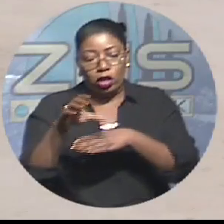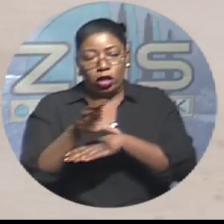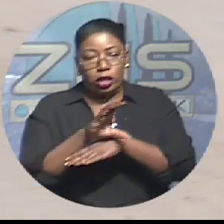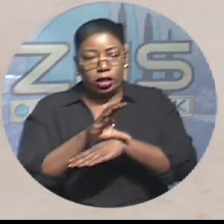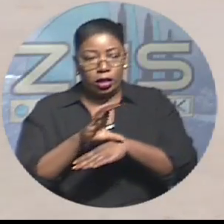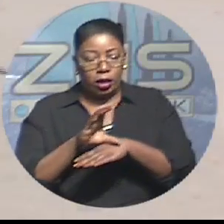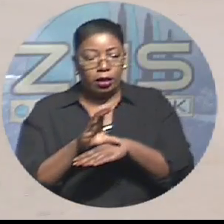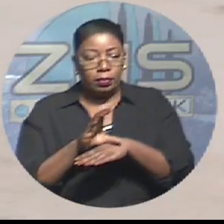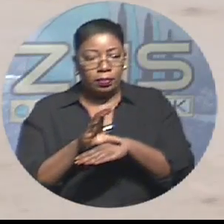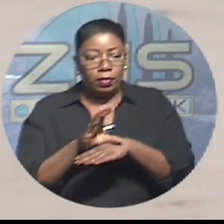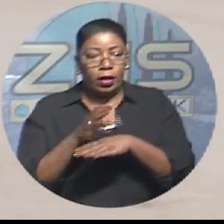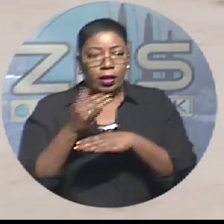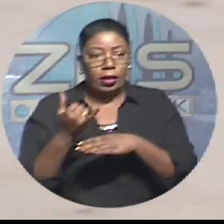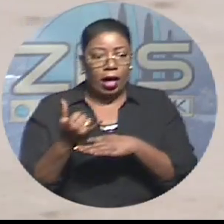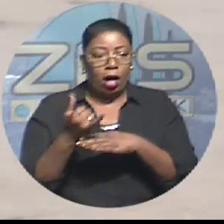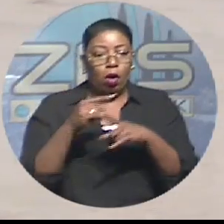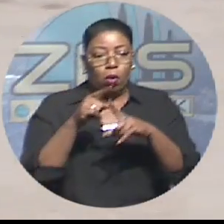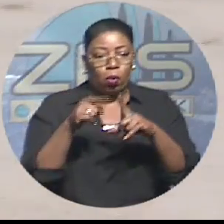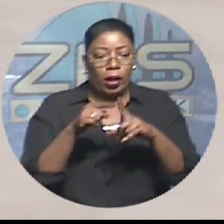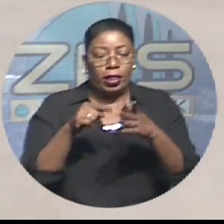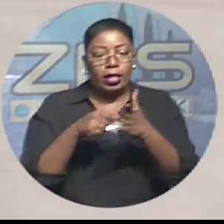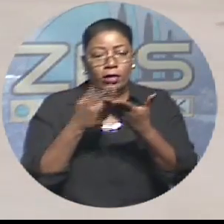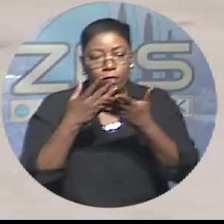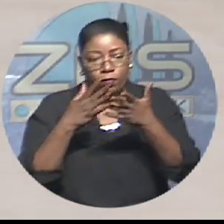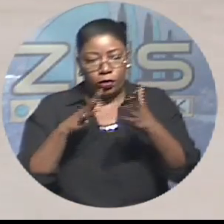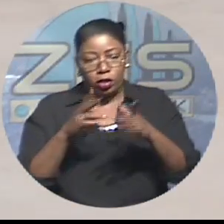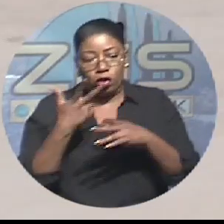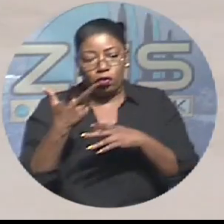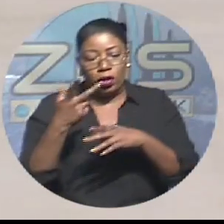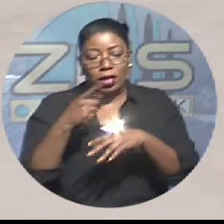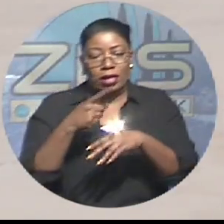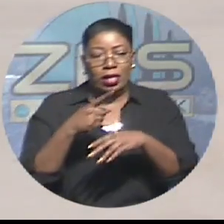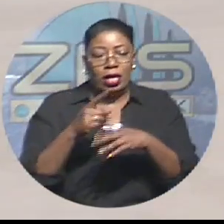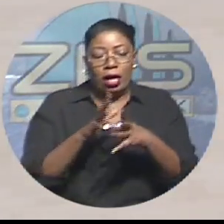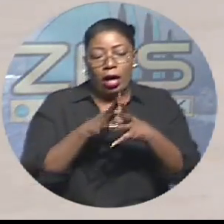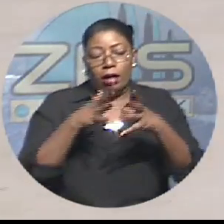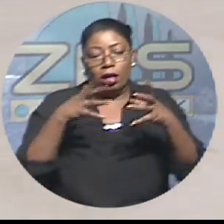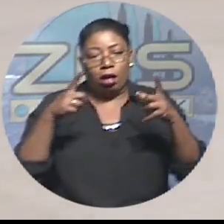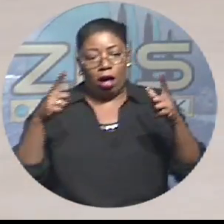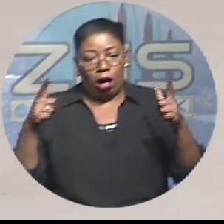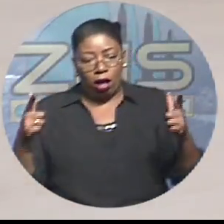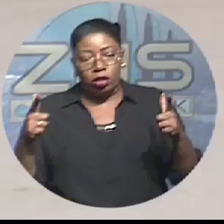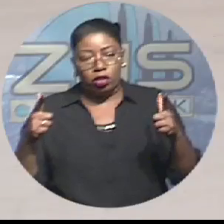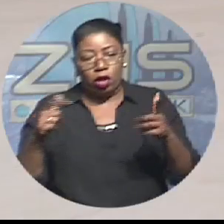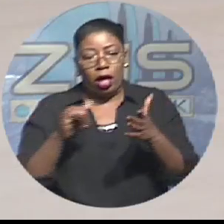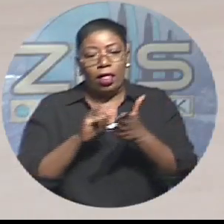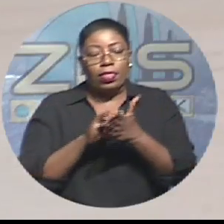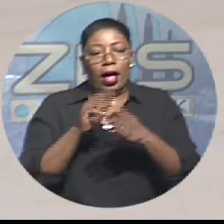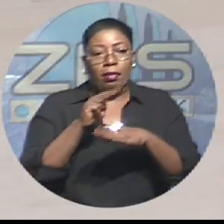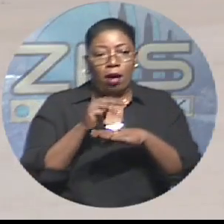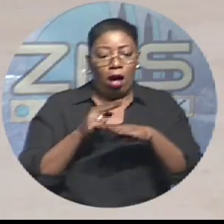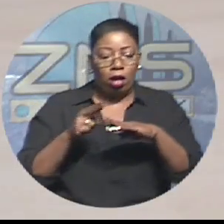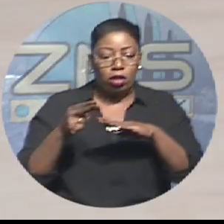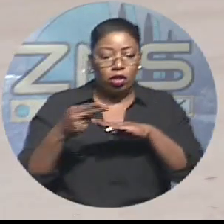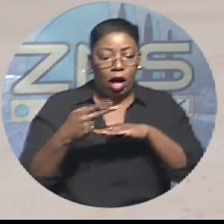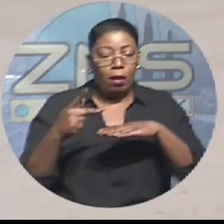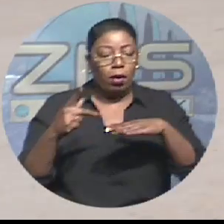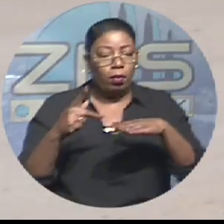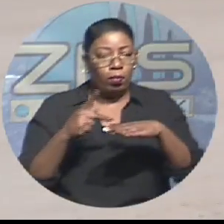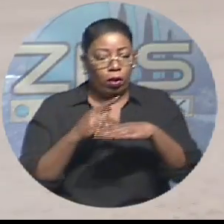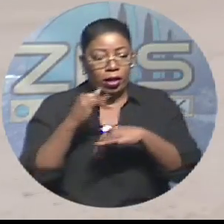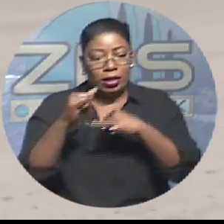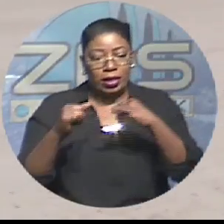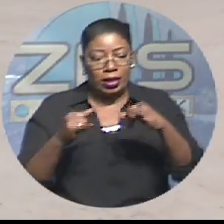facility into context, when completed, it will be 3 times the size of the Marsh Harbor port. It includes 5 buildings, an